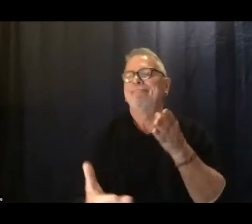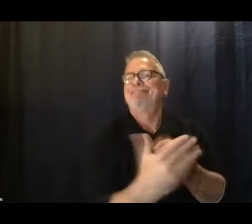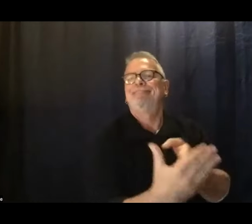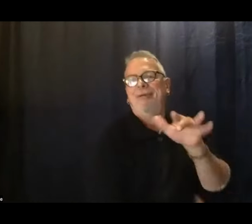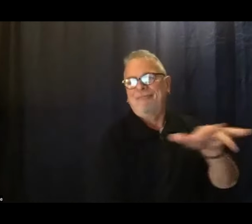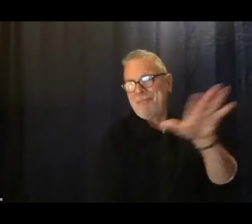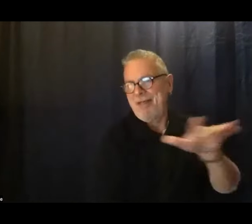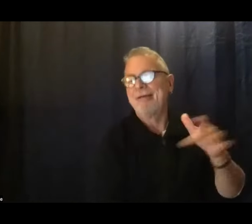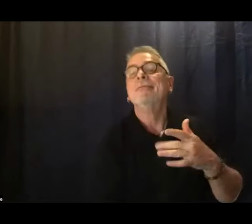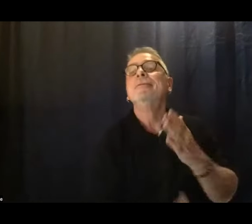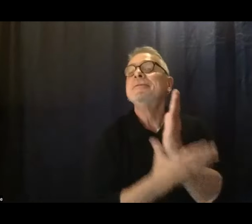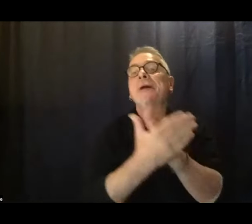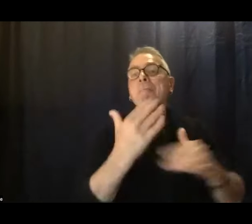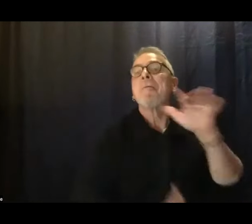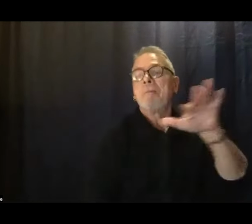Now,